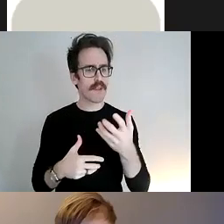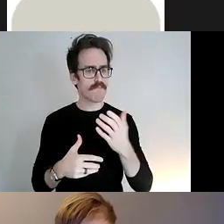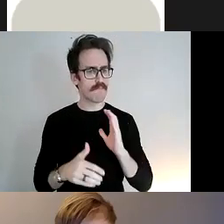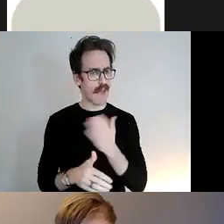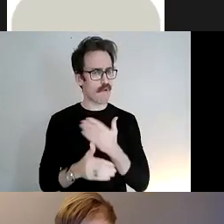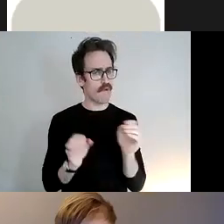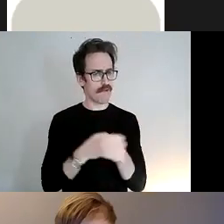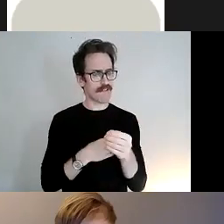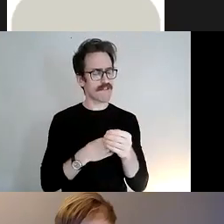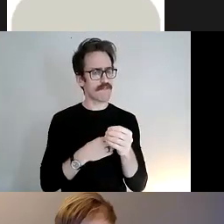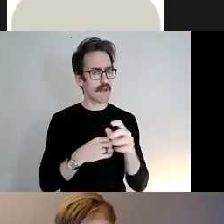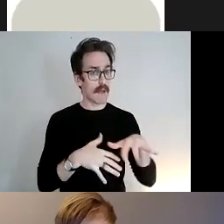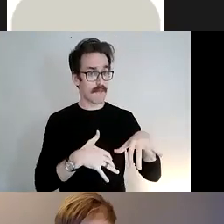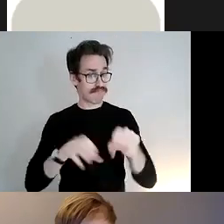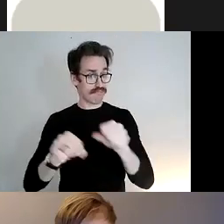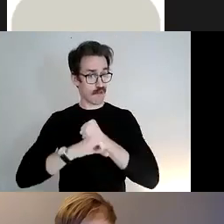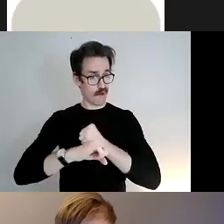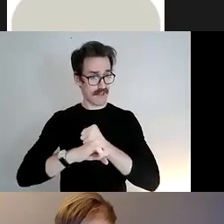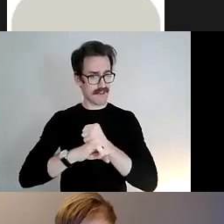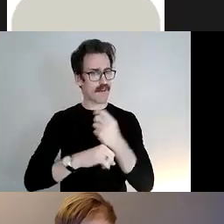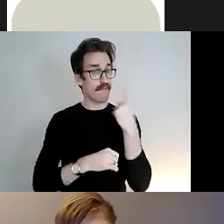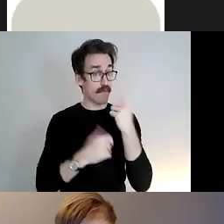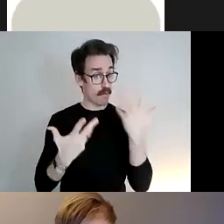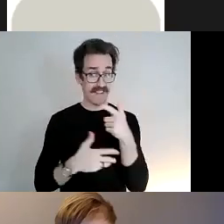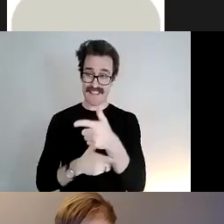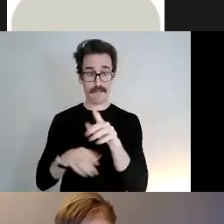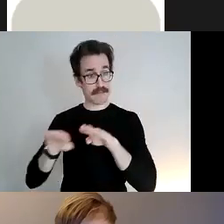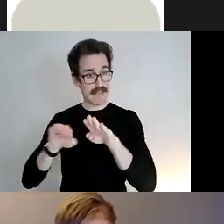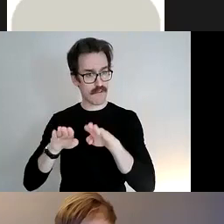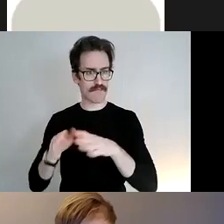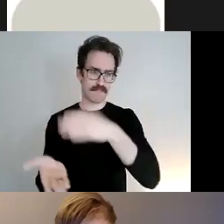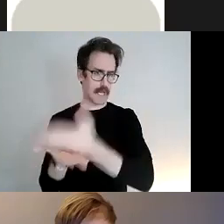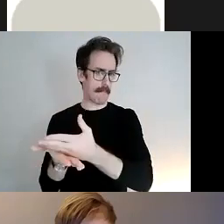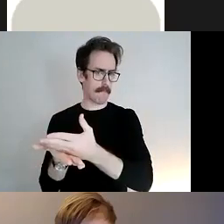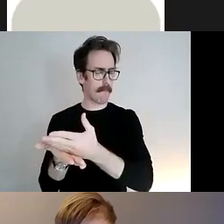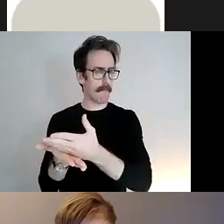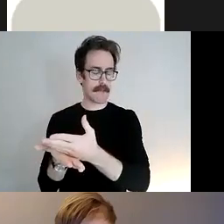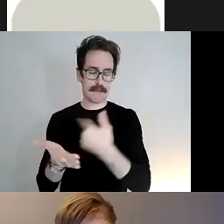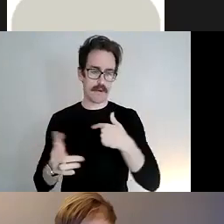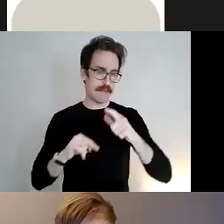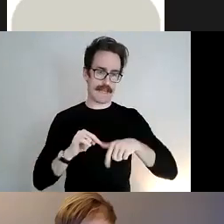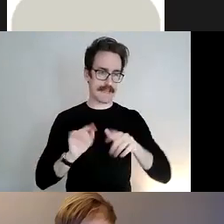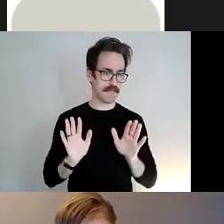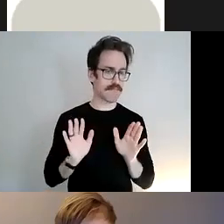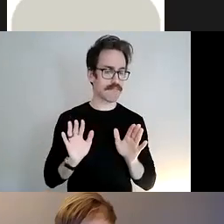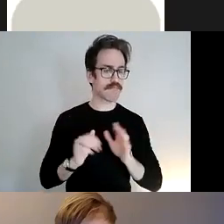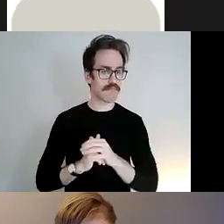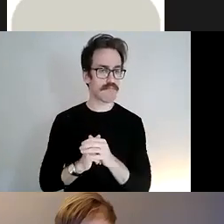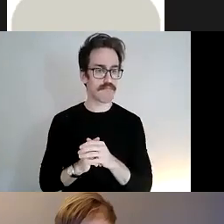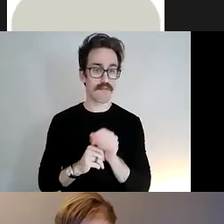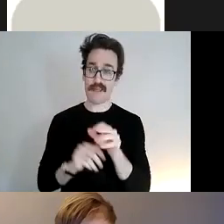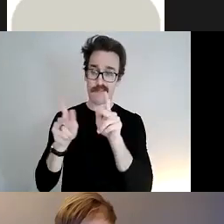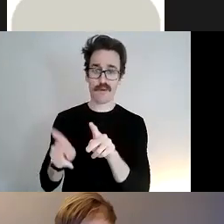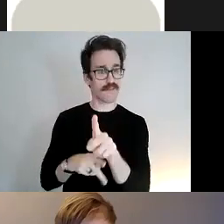behaviors stop. We can't do that. We don't have the ability to do that. So often looking at other ways, and for this young woman with the developmental